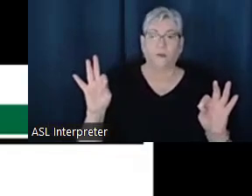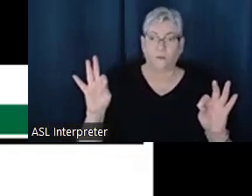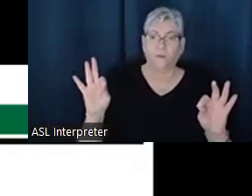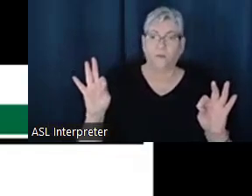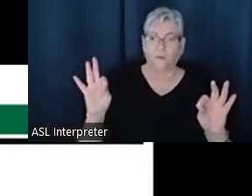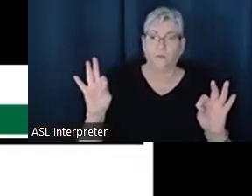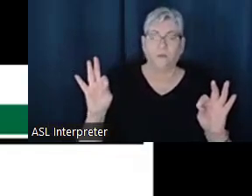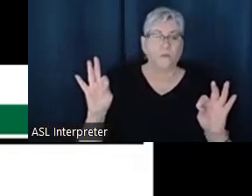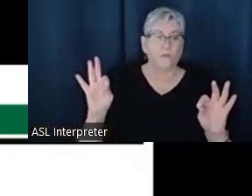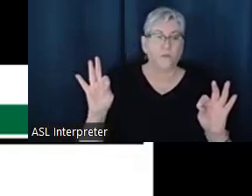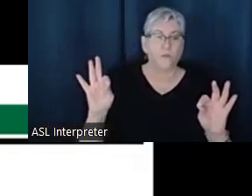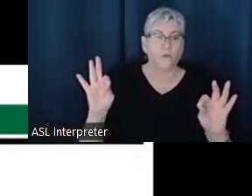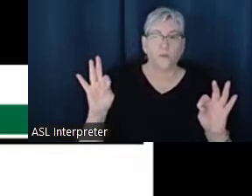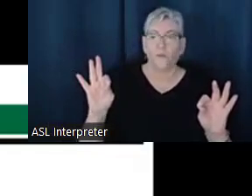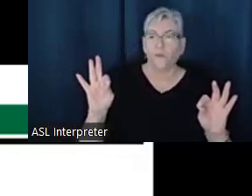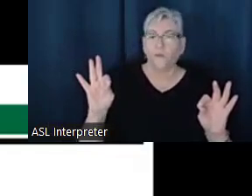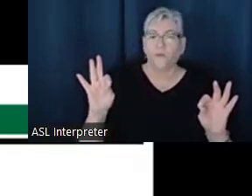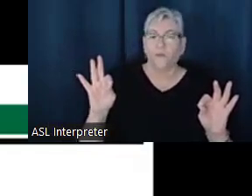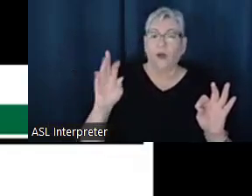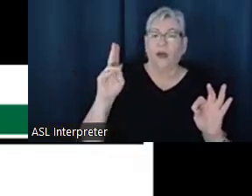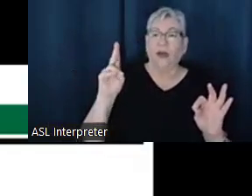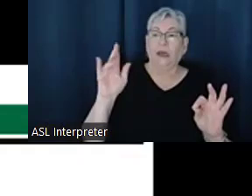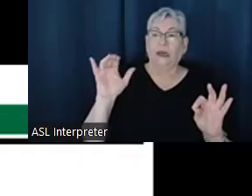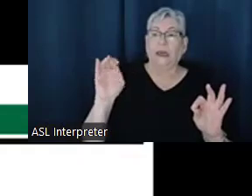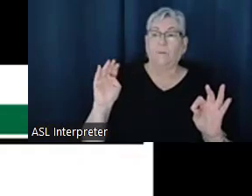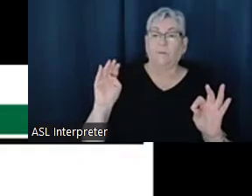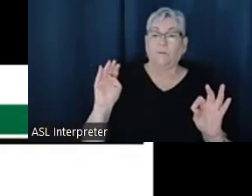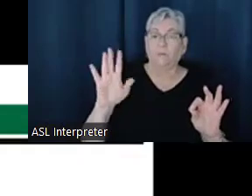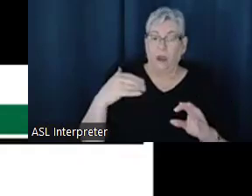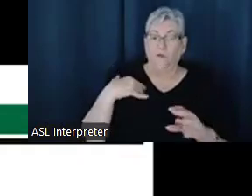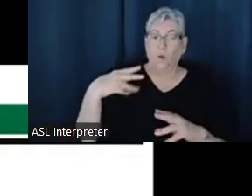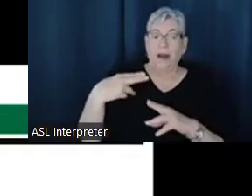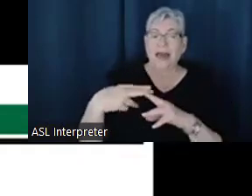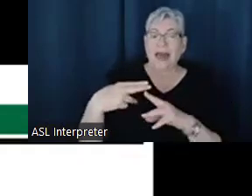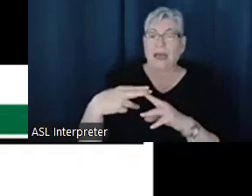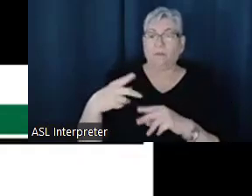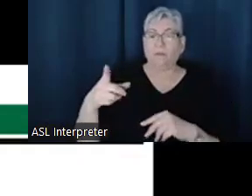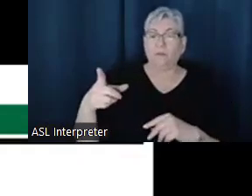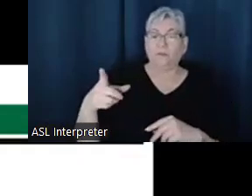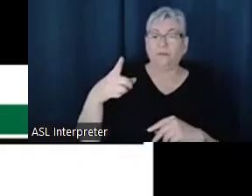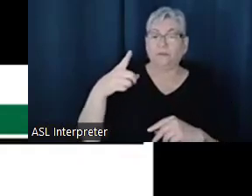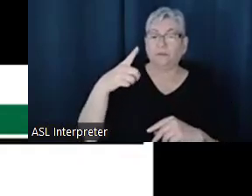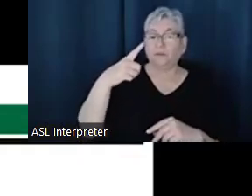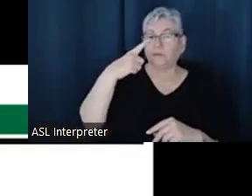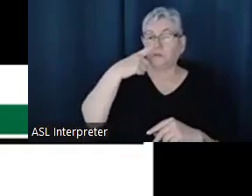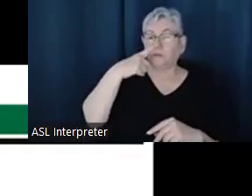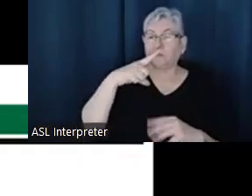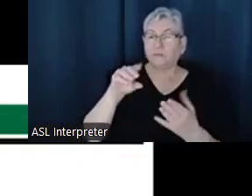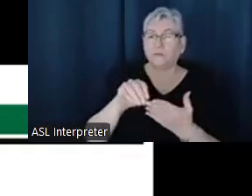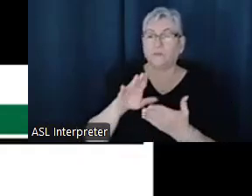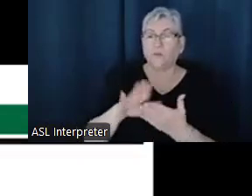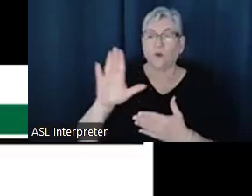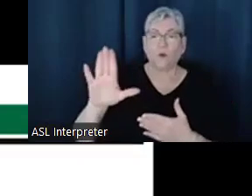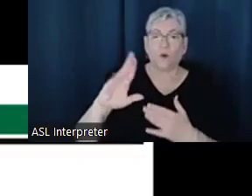So Kim, if you're able, so we have your name. If you would be willing to put your role within the